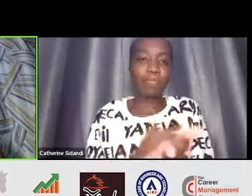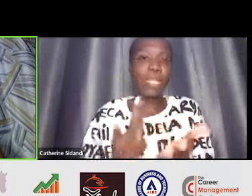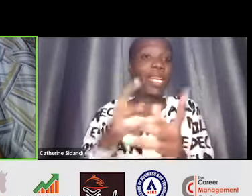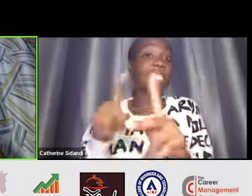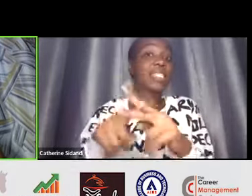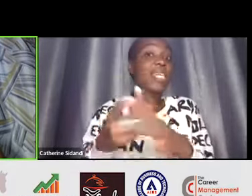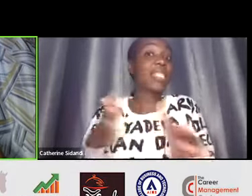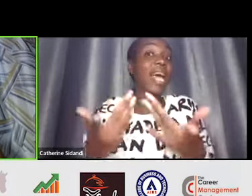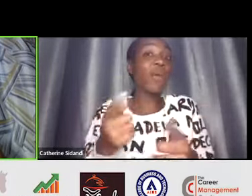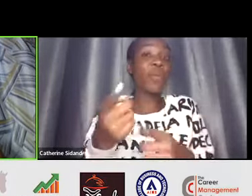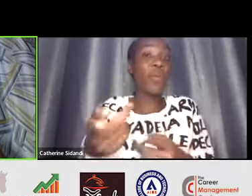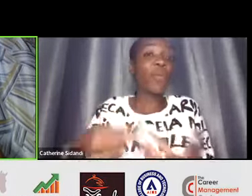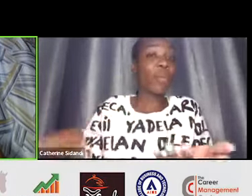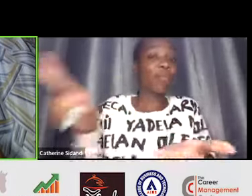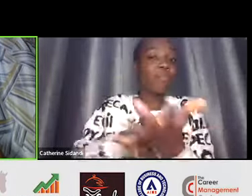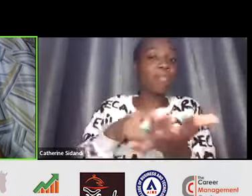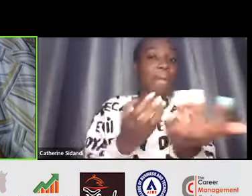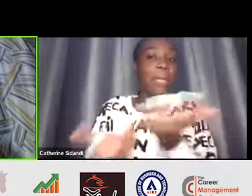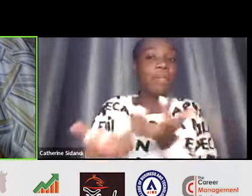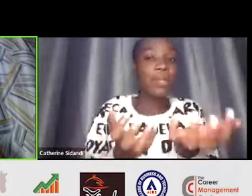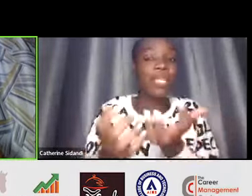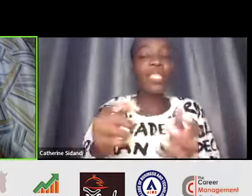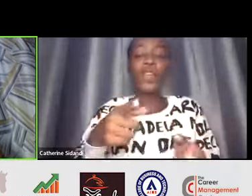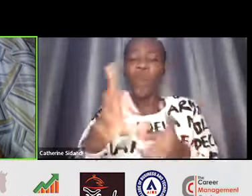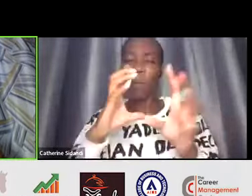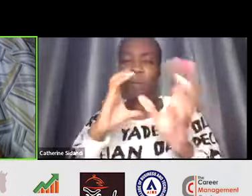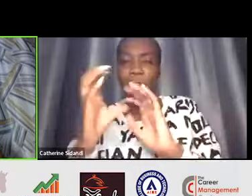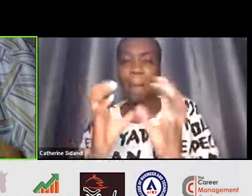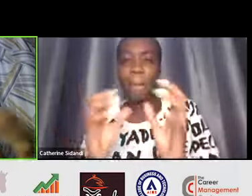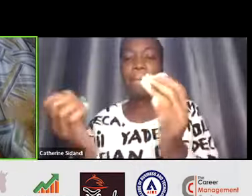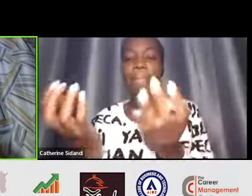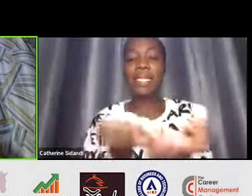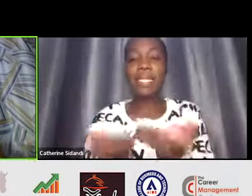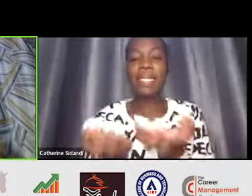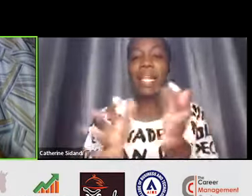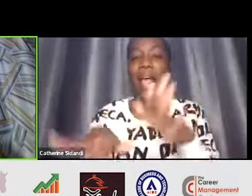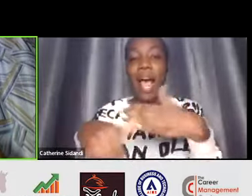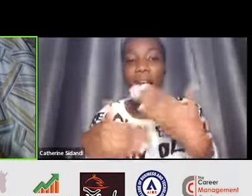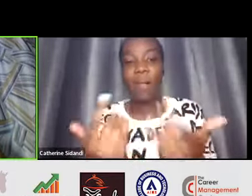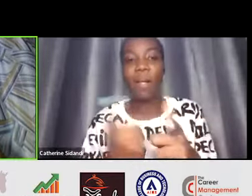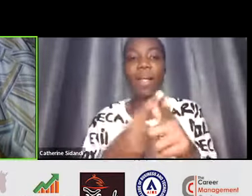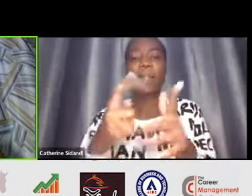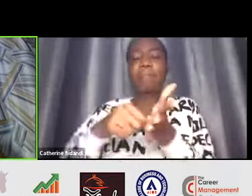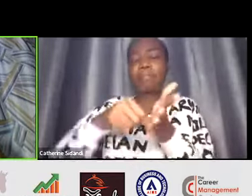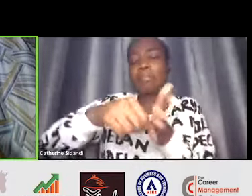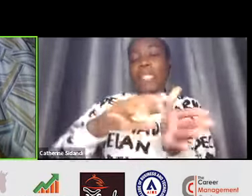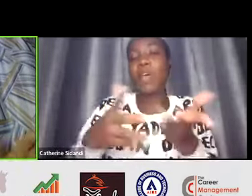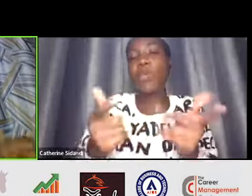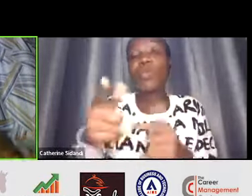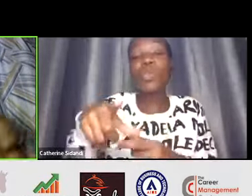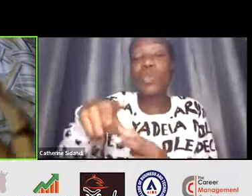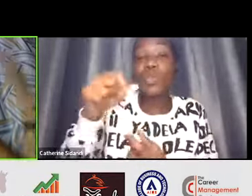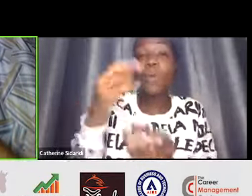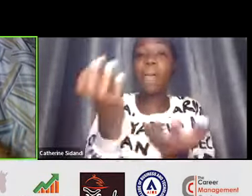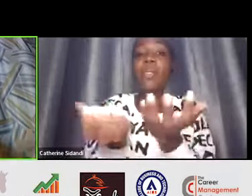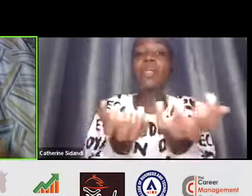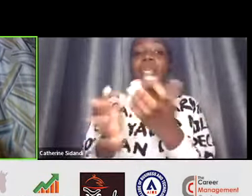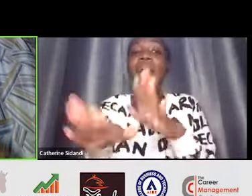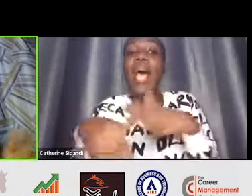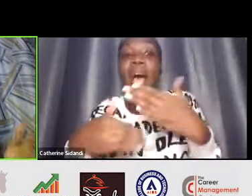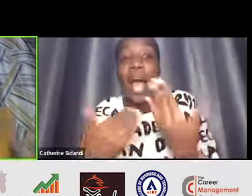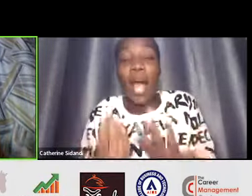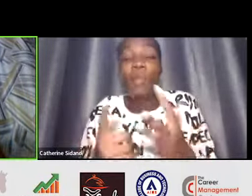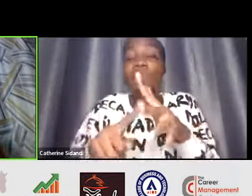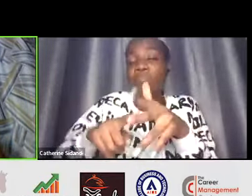business legally, how to communicate your business and to brand it. And then we went on into choosing which business to start. And then we have grown